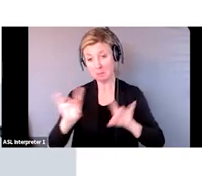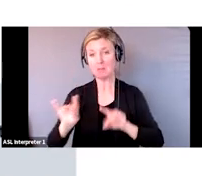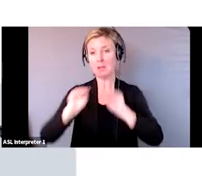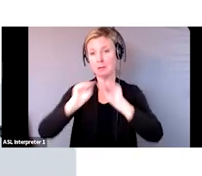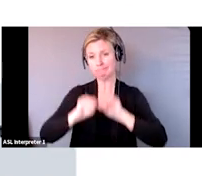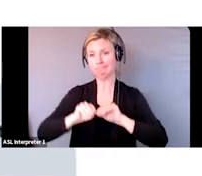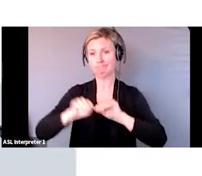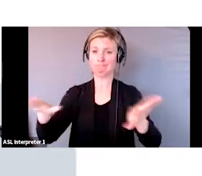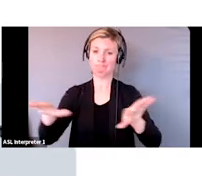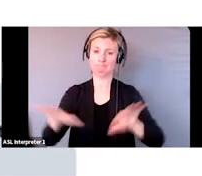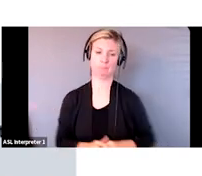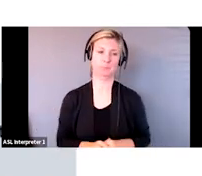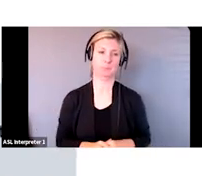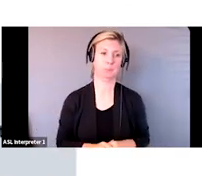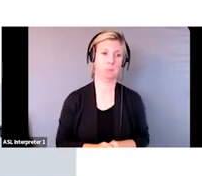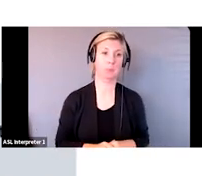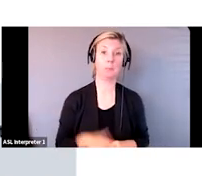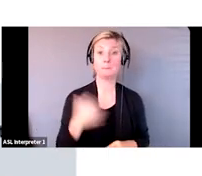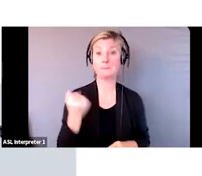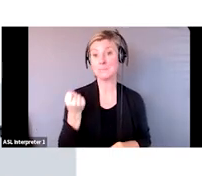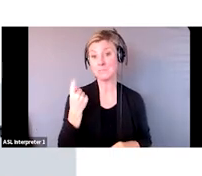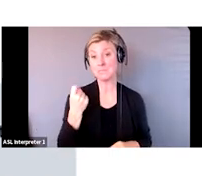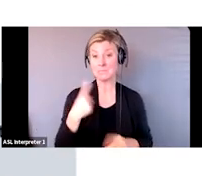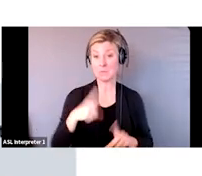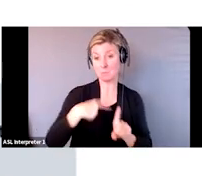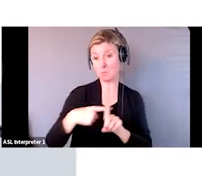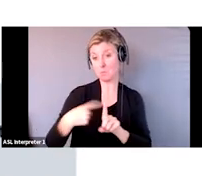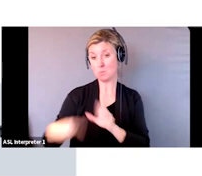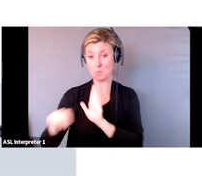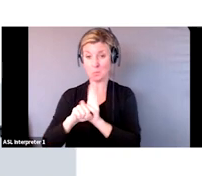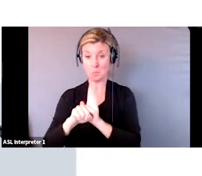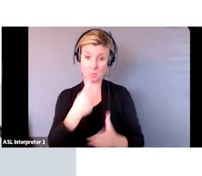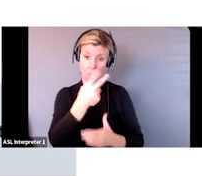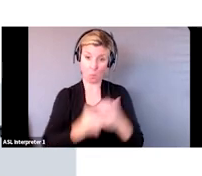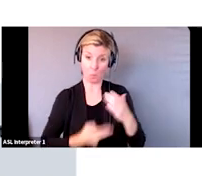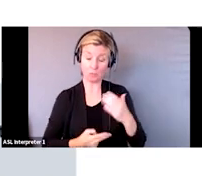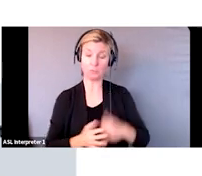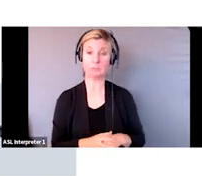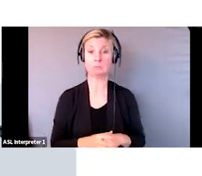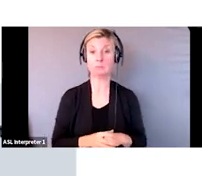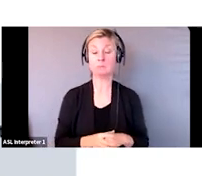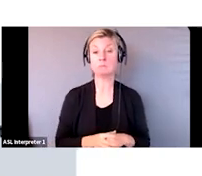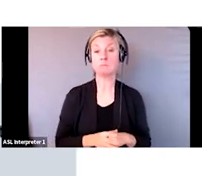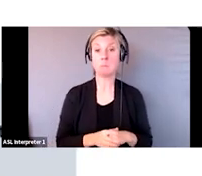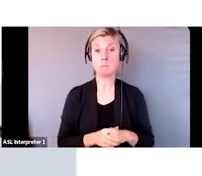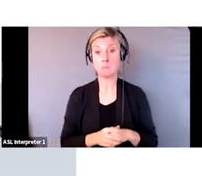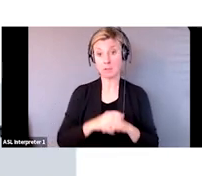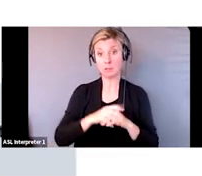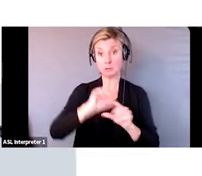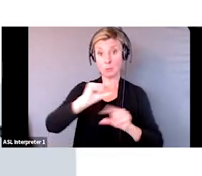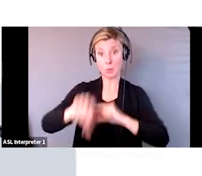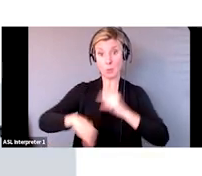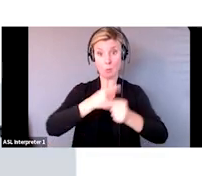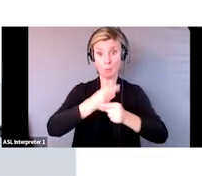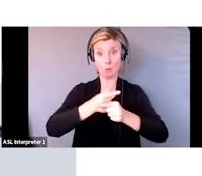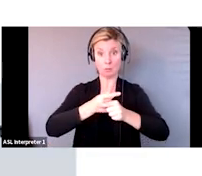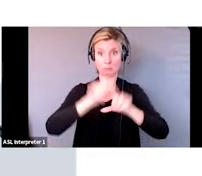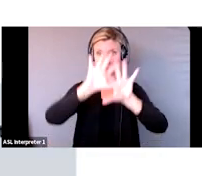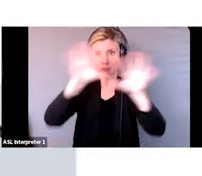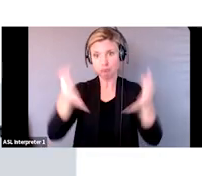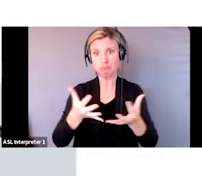certain advantages and disadvantages to that. It's a global system, and you are dealing with but